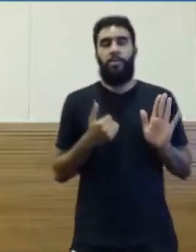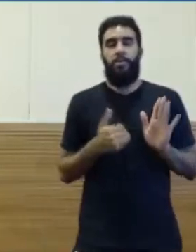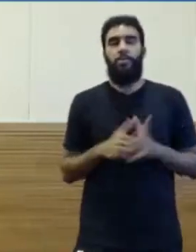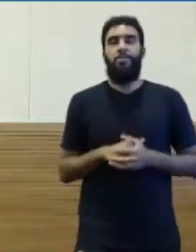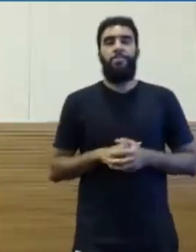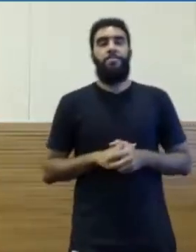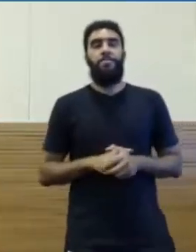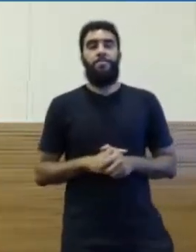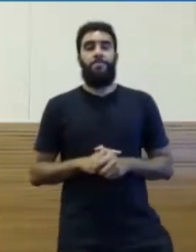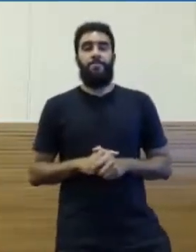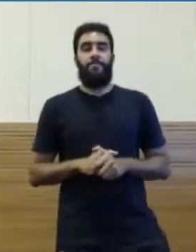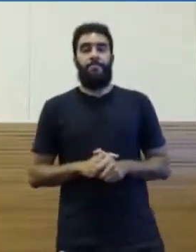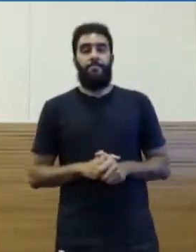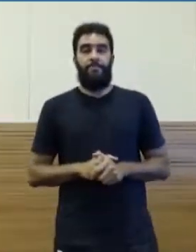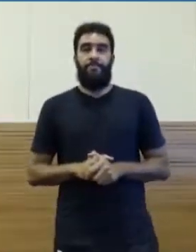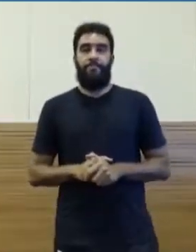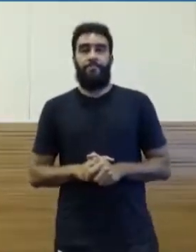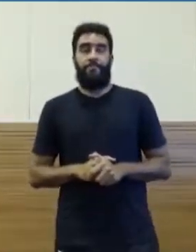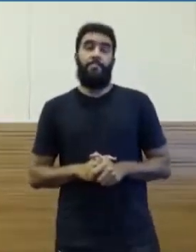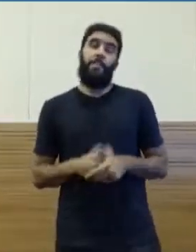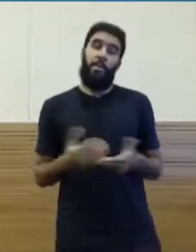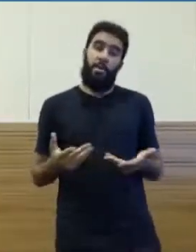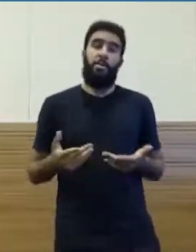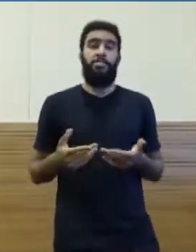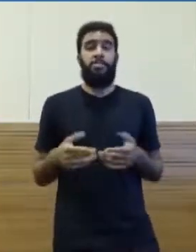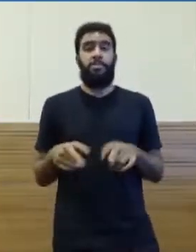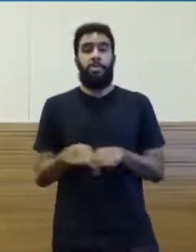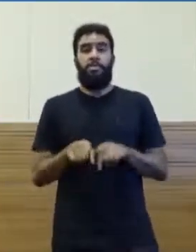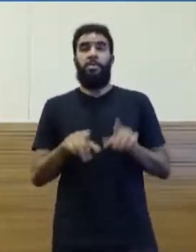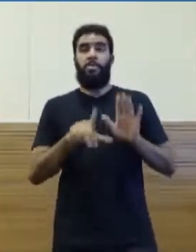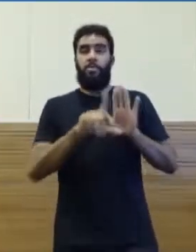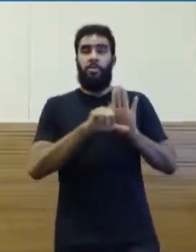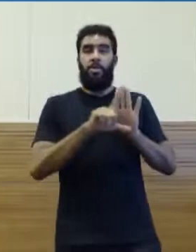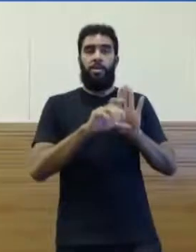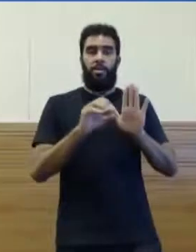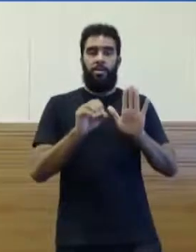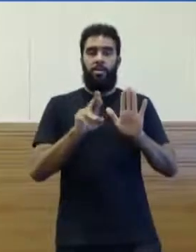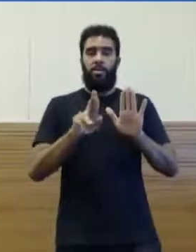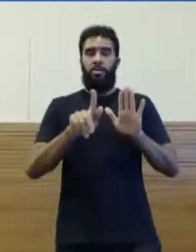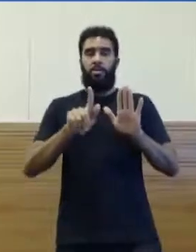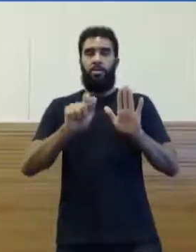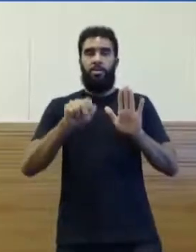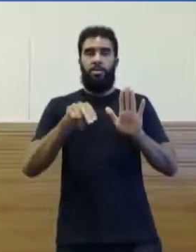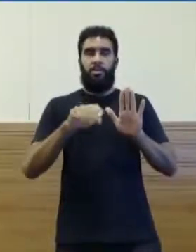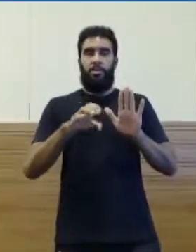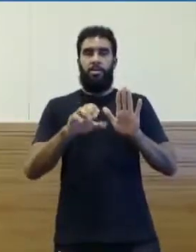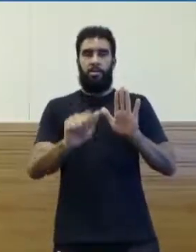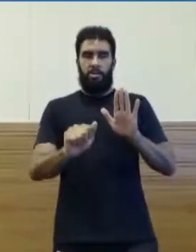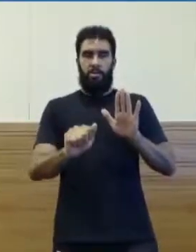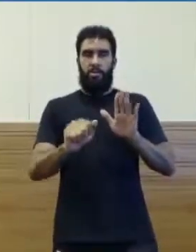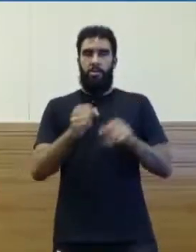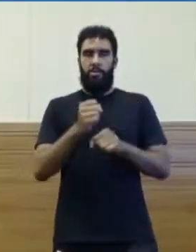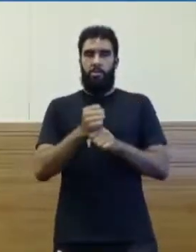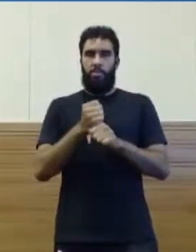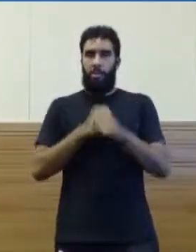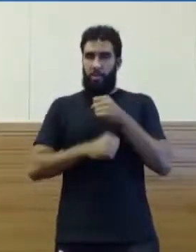they have in the curriculum these. We can say we have an organic law since last